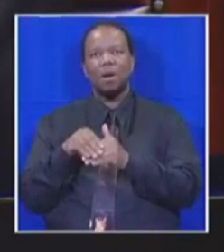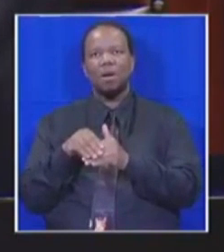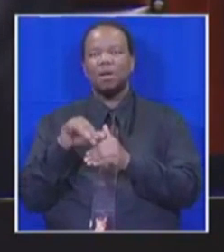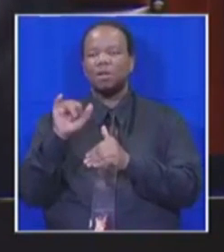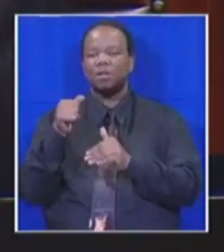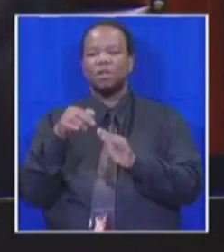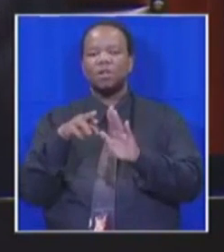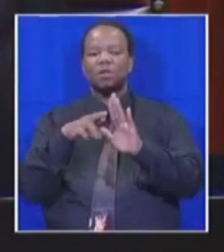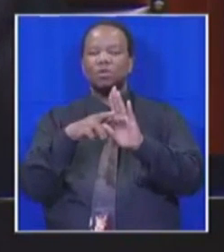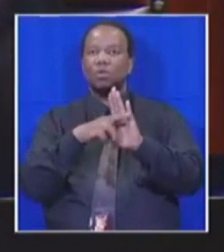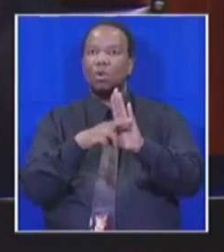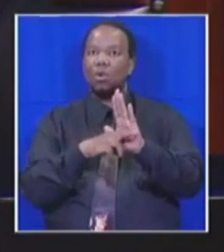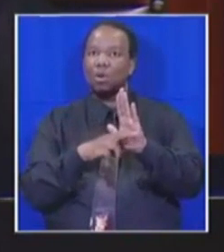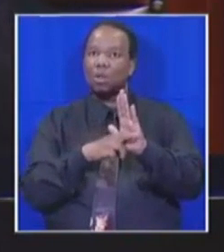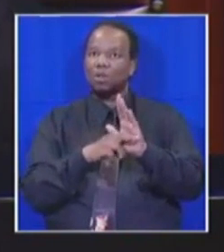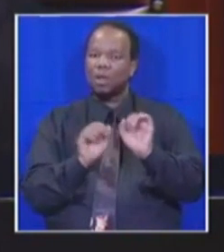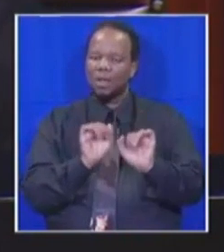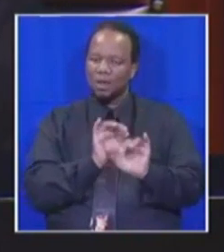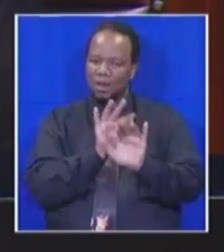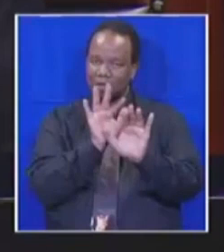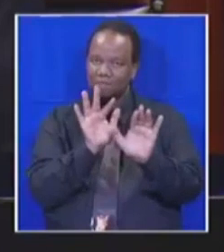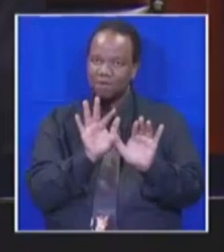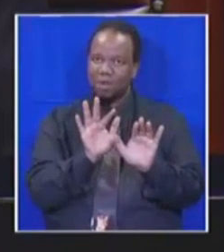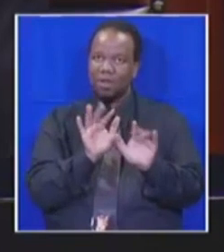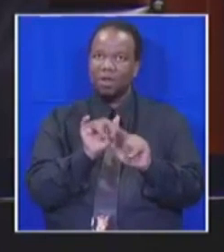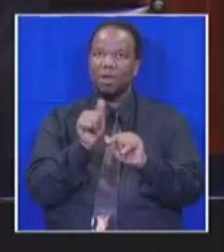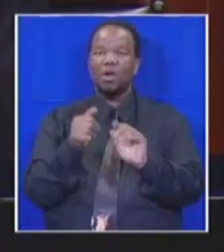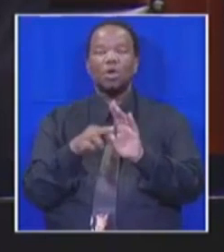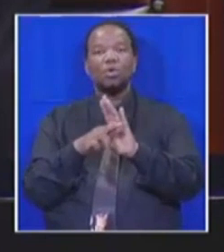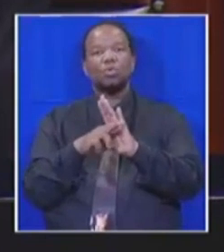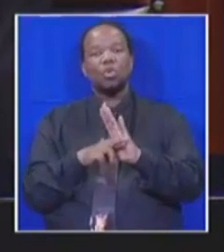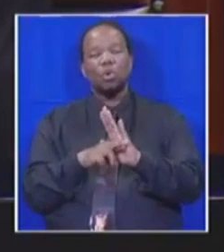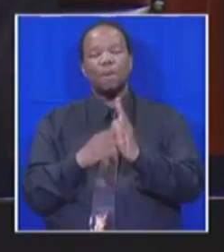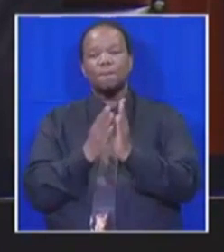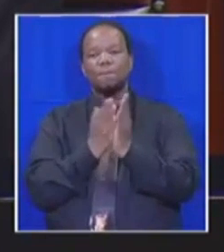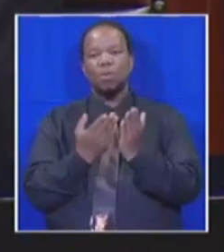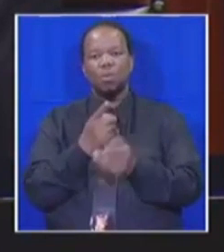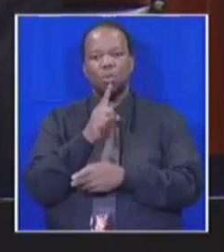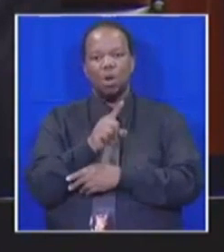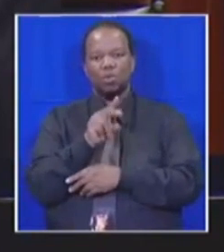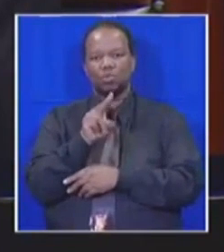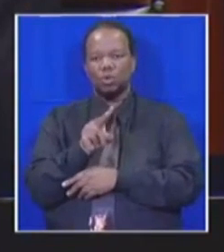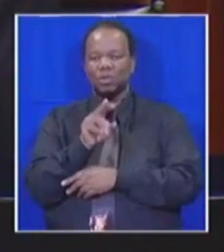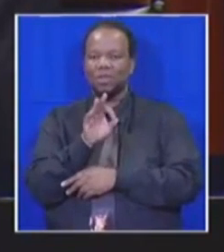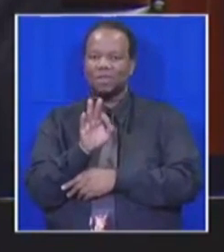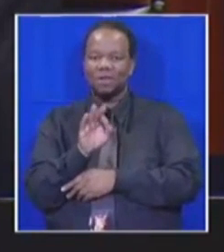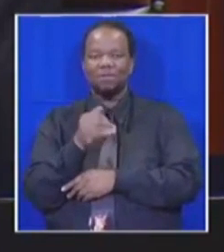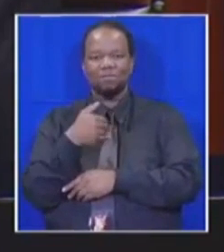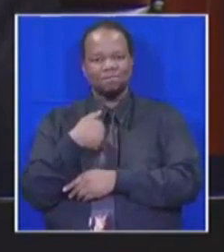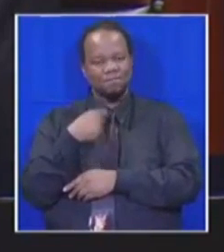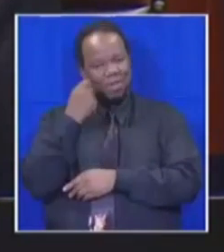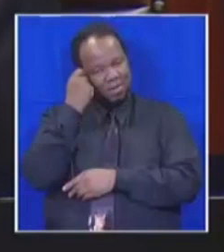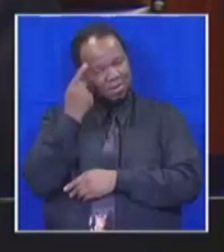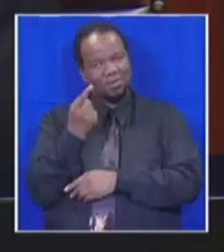regulations, if you can clarify, I think it's on Rule Book 123. And my understanding